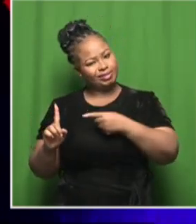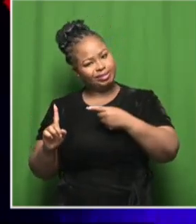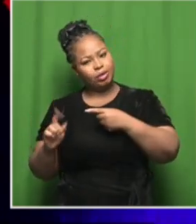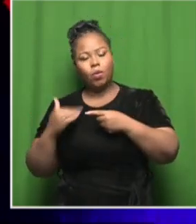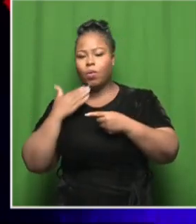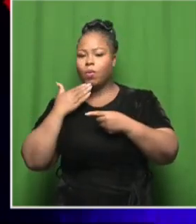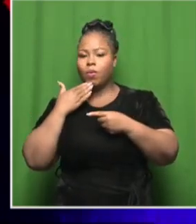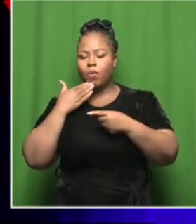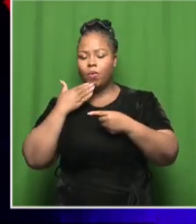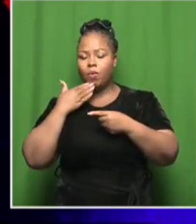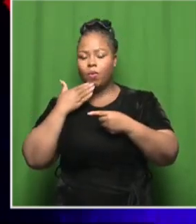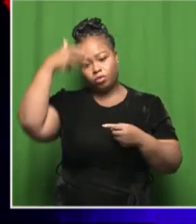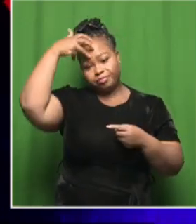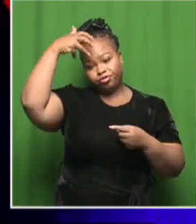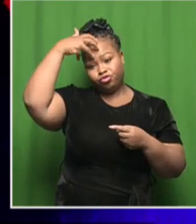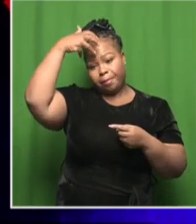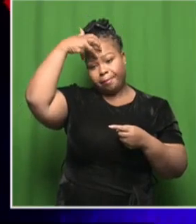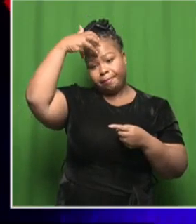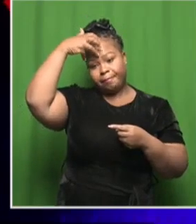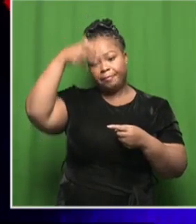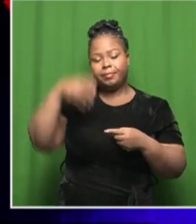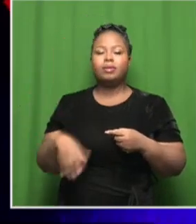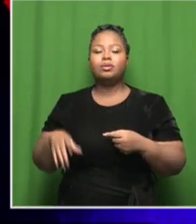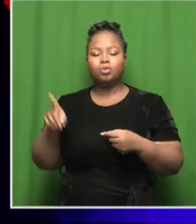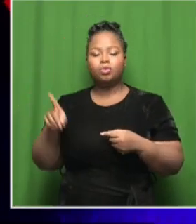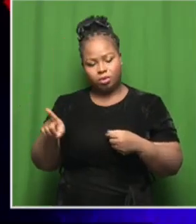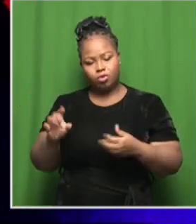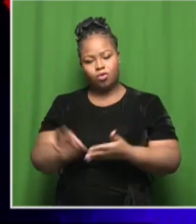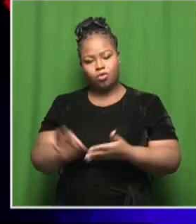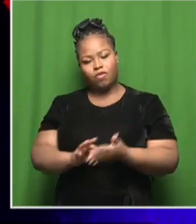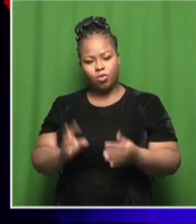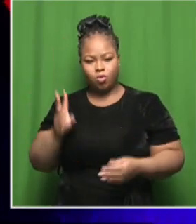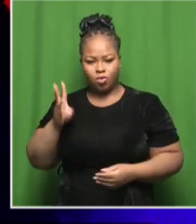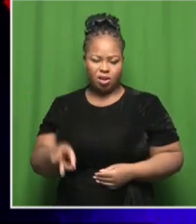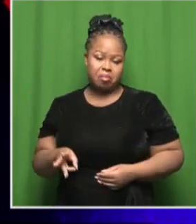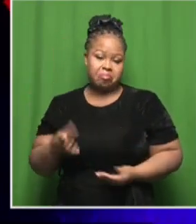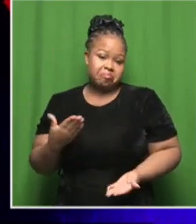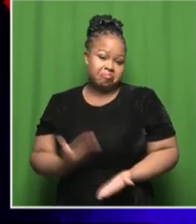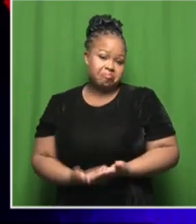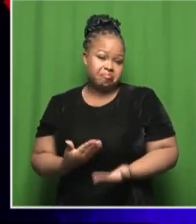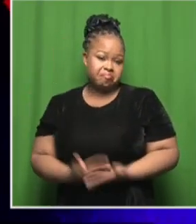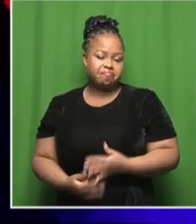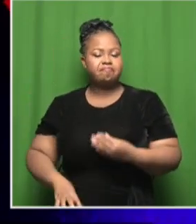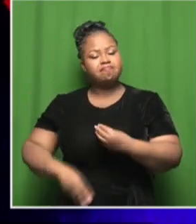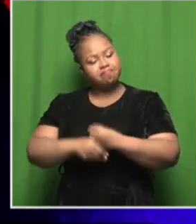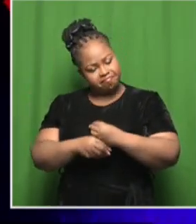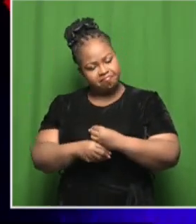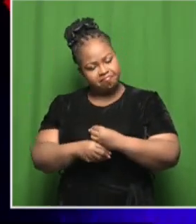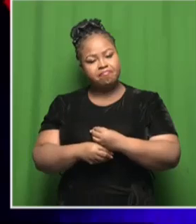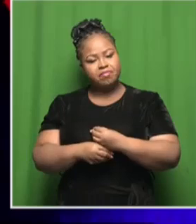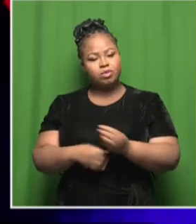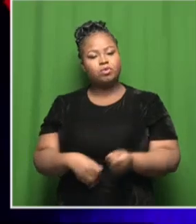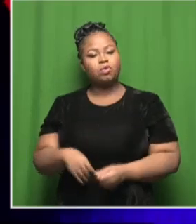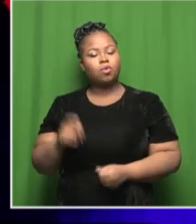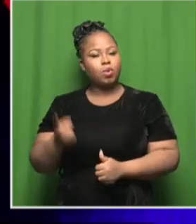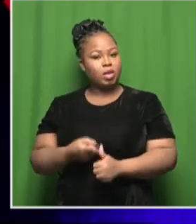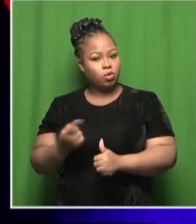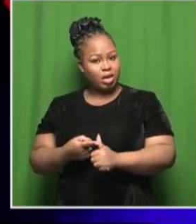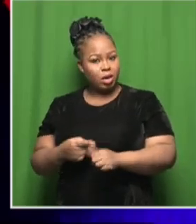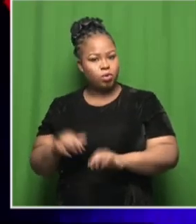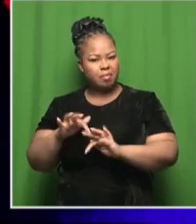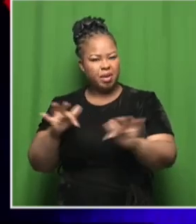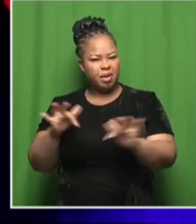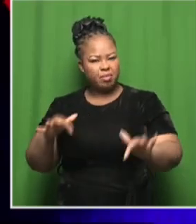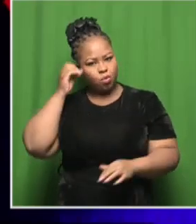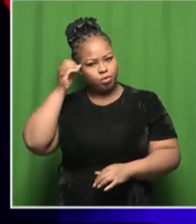for the Republican nominee Donald Trump, so those electors can preliminarily be added to his Electoral College count. But